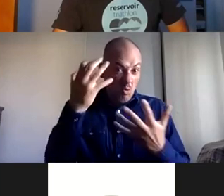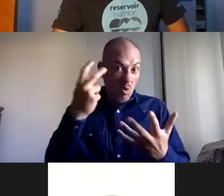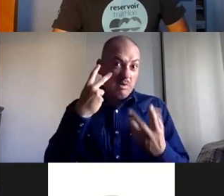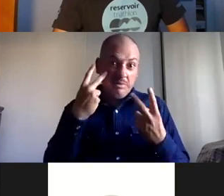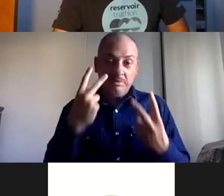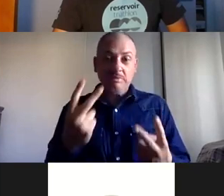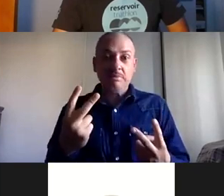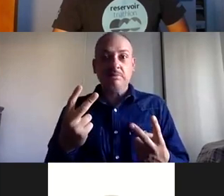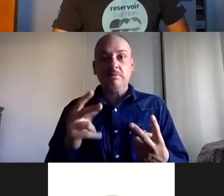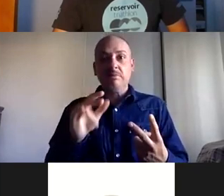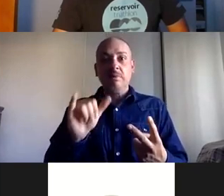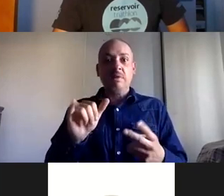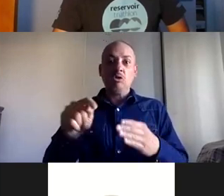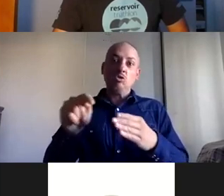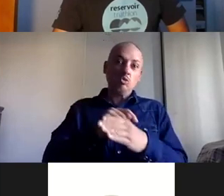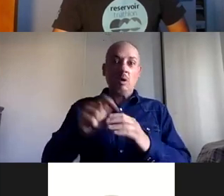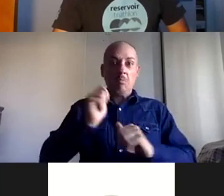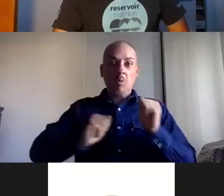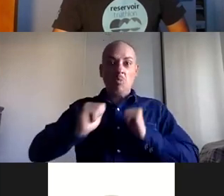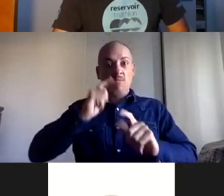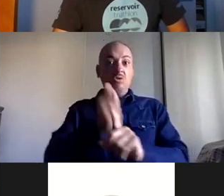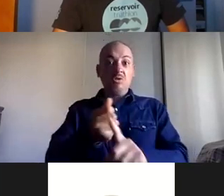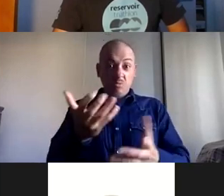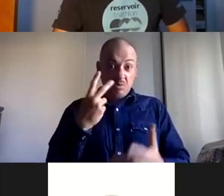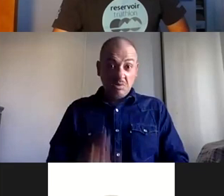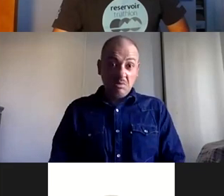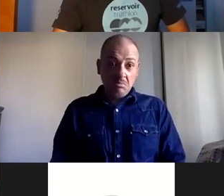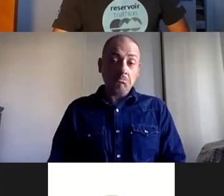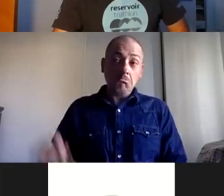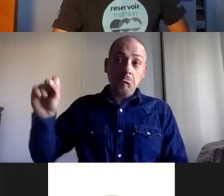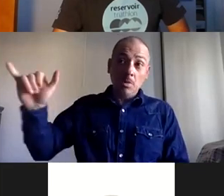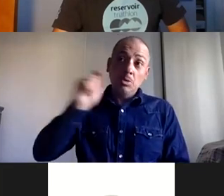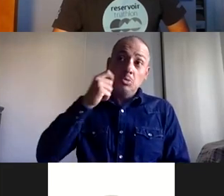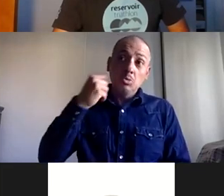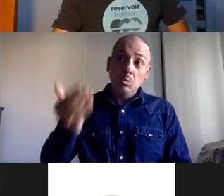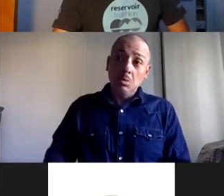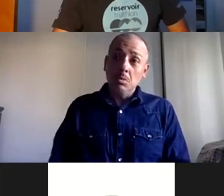the, you know, the trained performance for yourself. Yeah, that'd be cool.